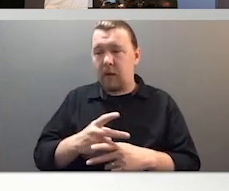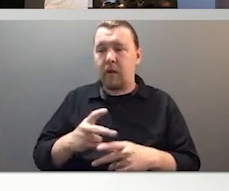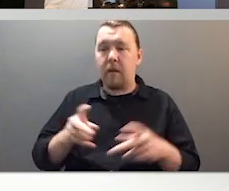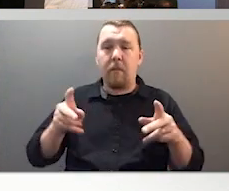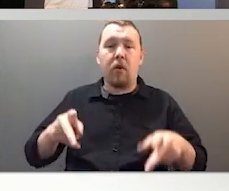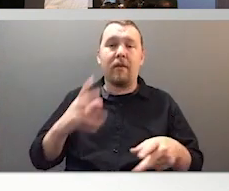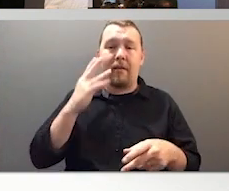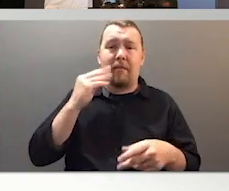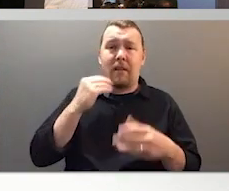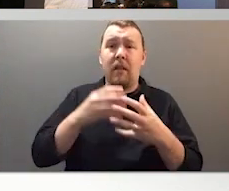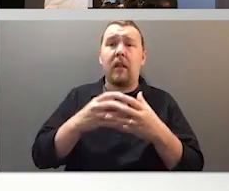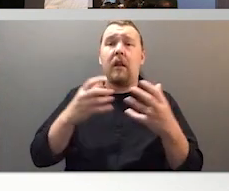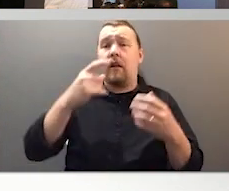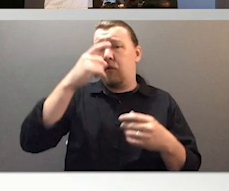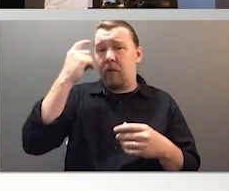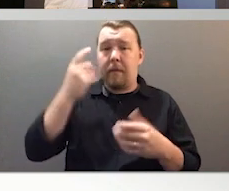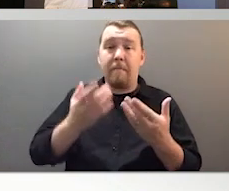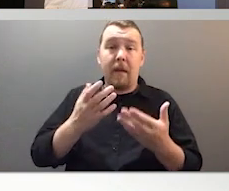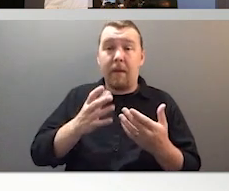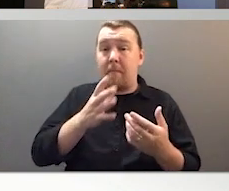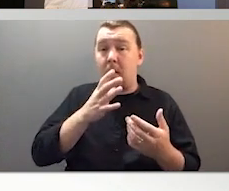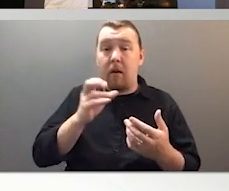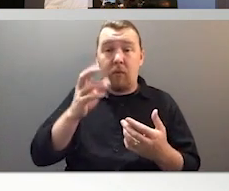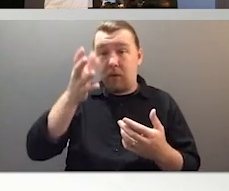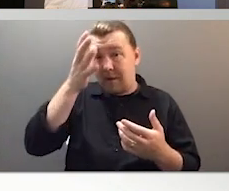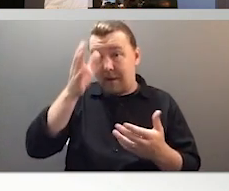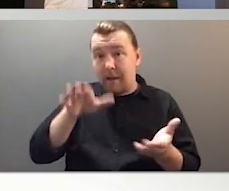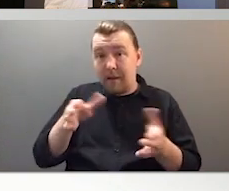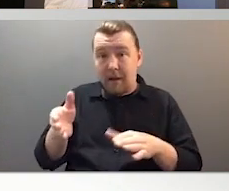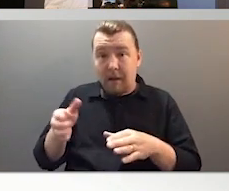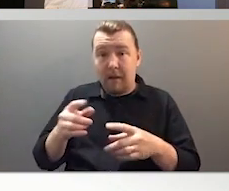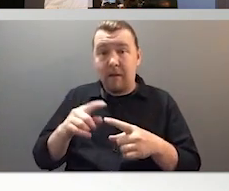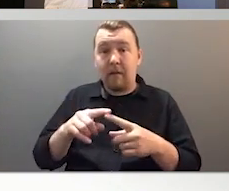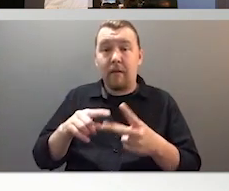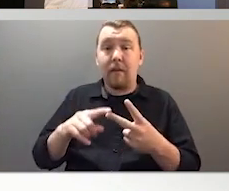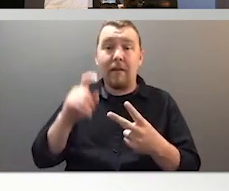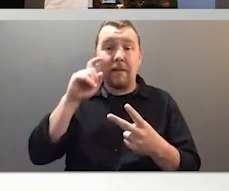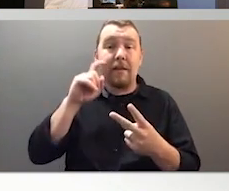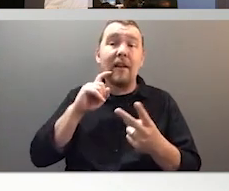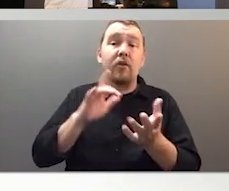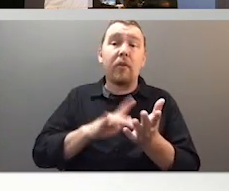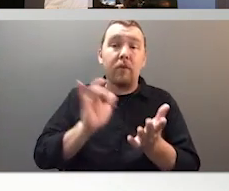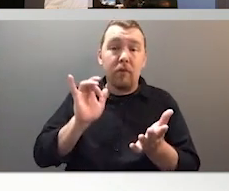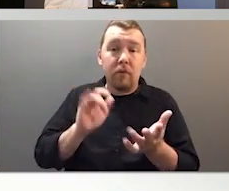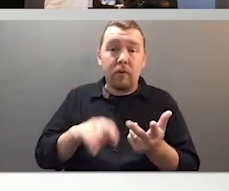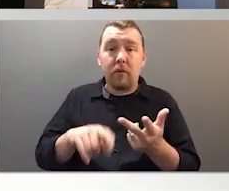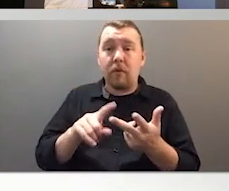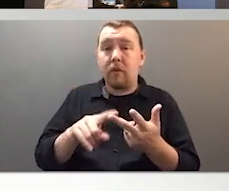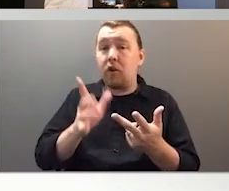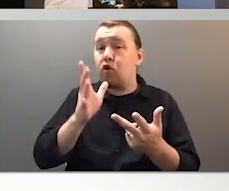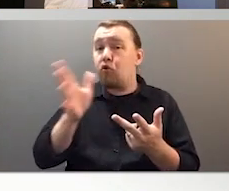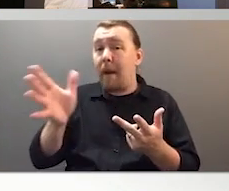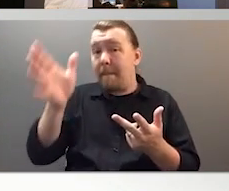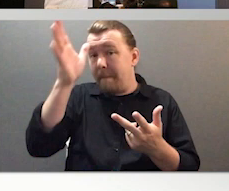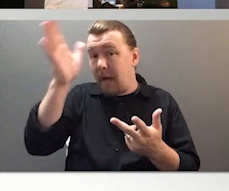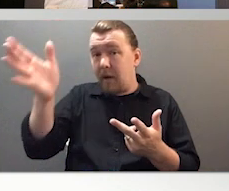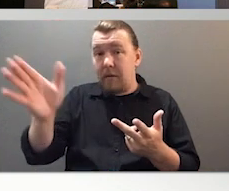trauma from death of a parent, being sexually assaulted, grandparent passing, all